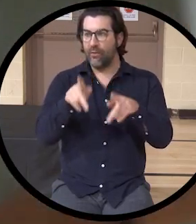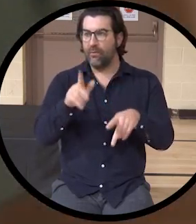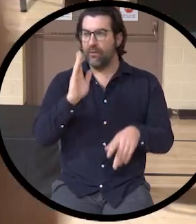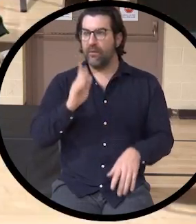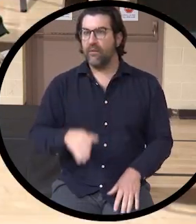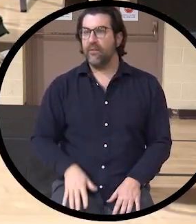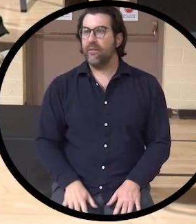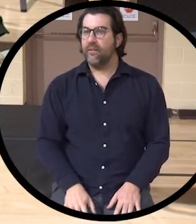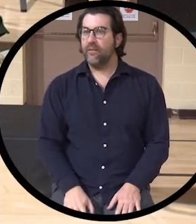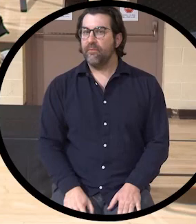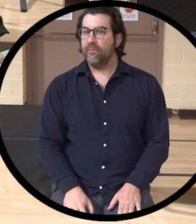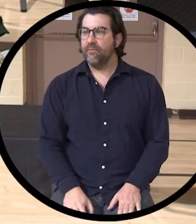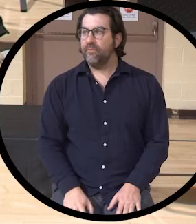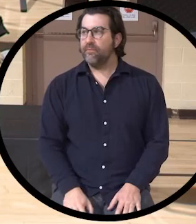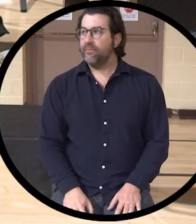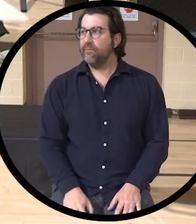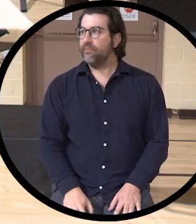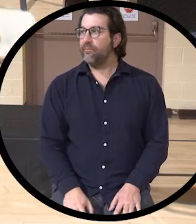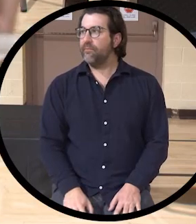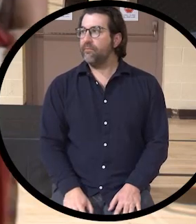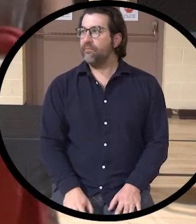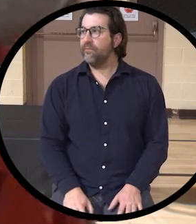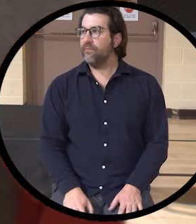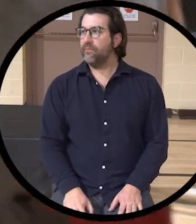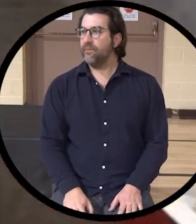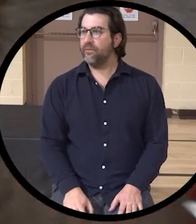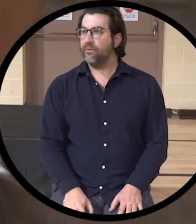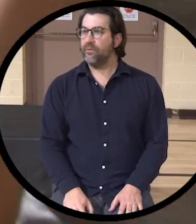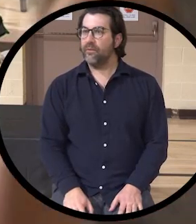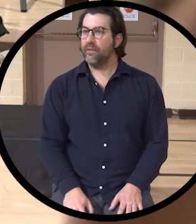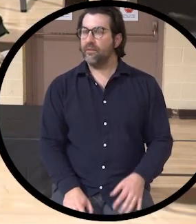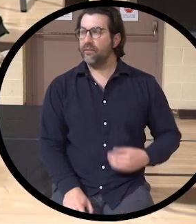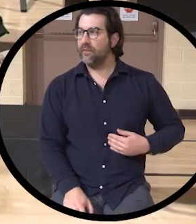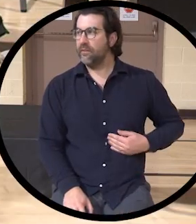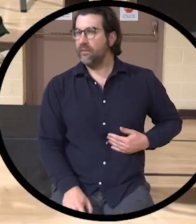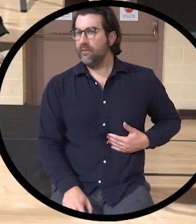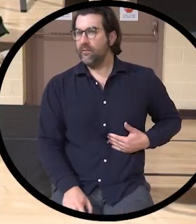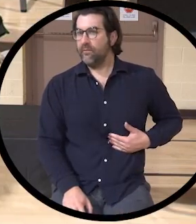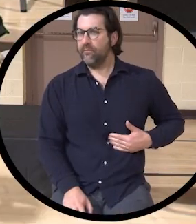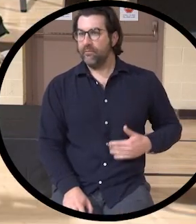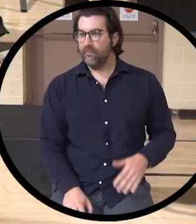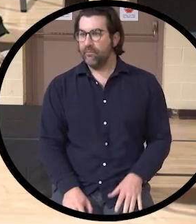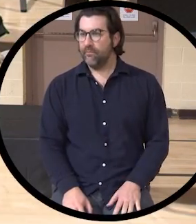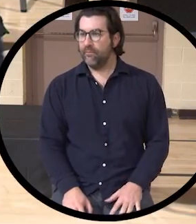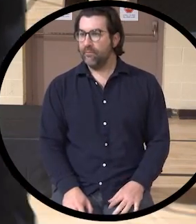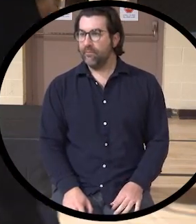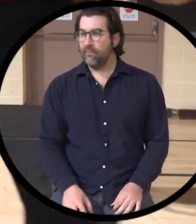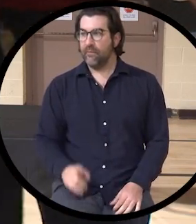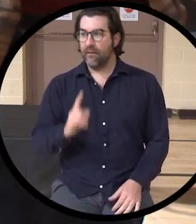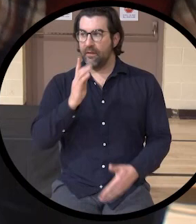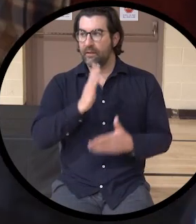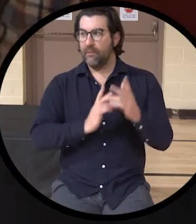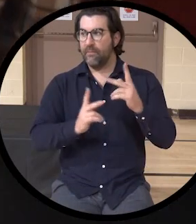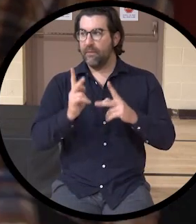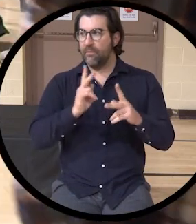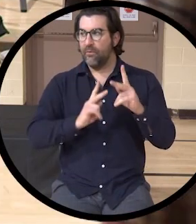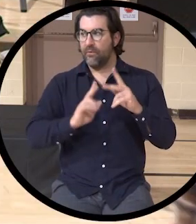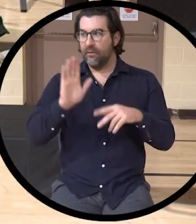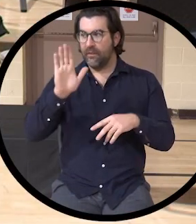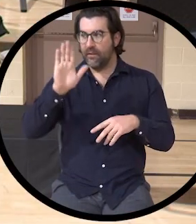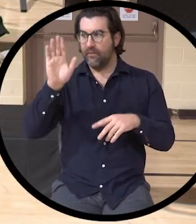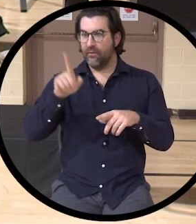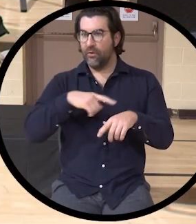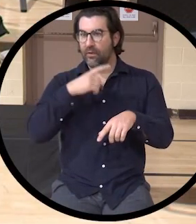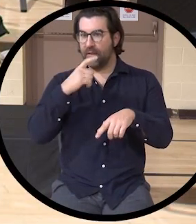Thanks. And if they have more clarity, we'll answer that. I think some people have had their hands raised for a really long time and